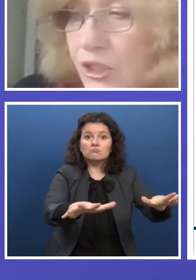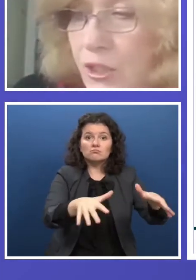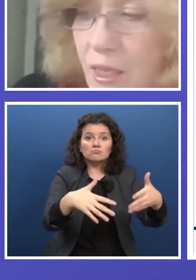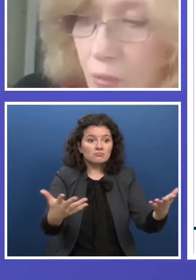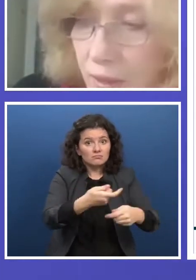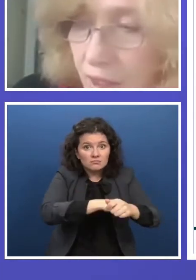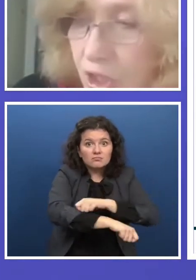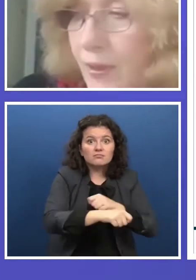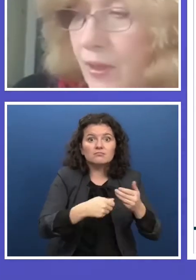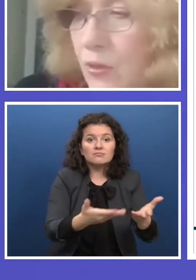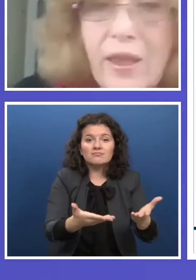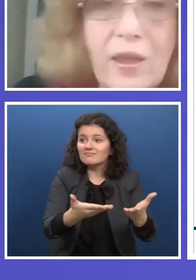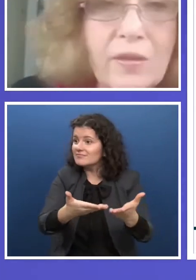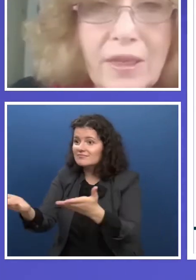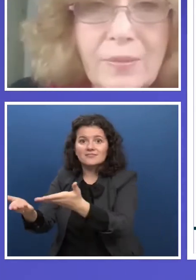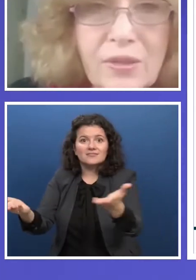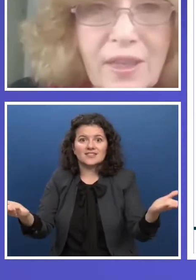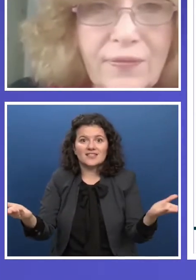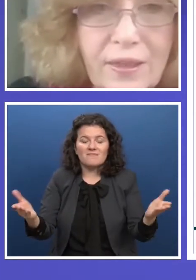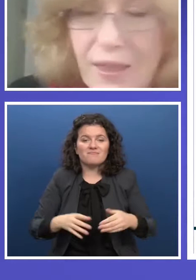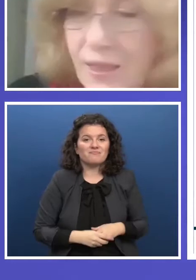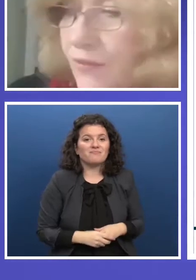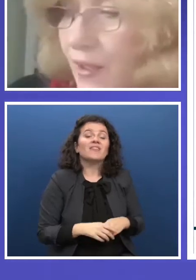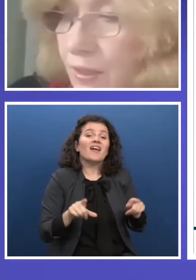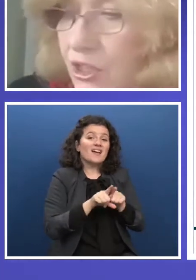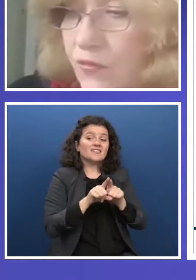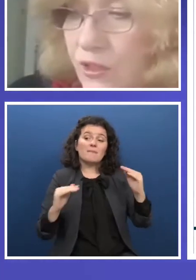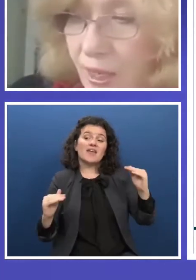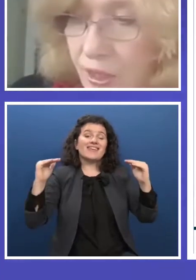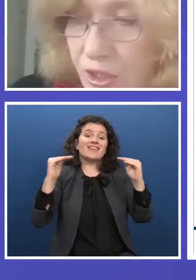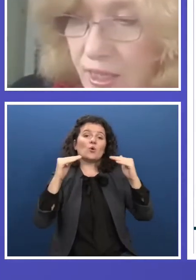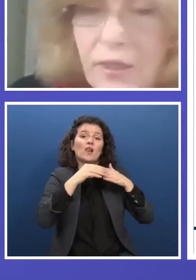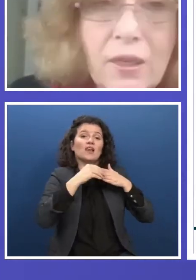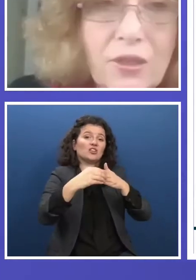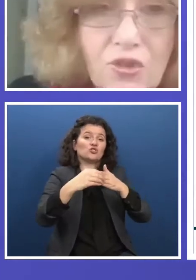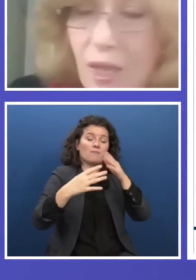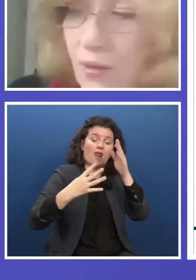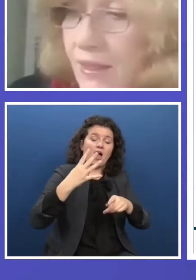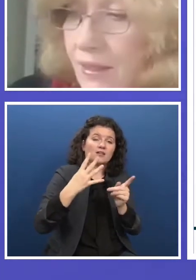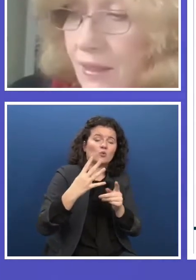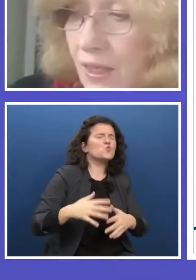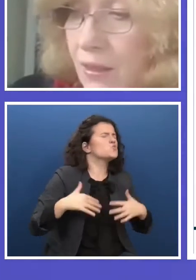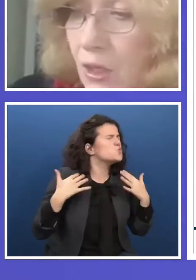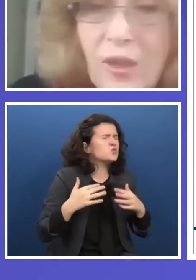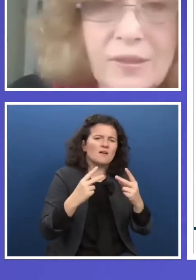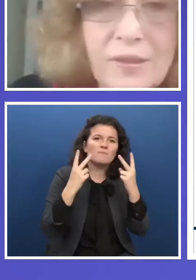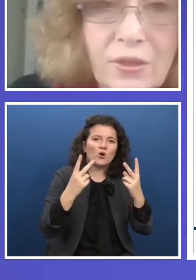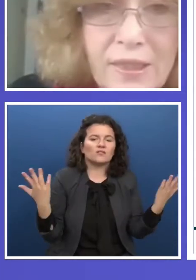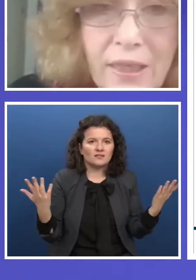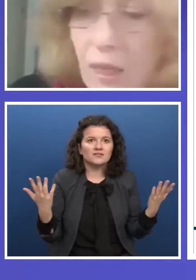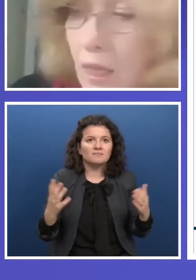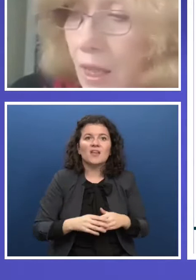gender equal leadership in global health is most definitely the foundation for UHC, strong health systems and global